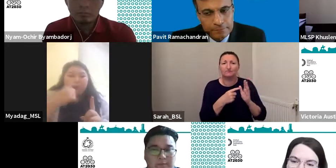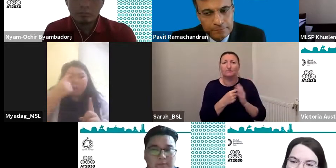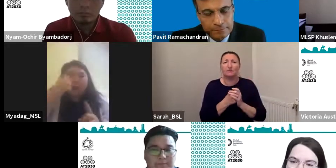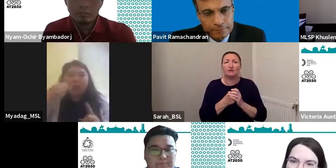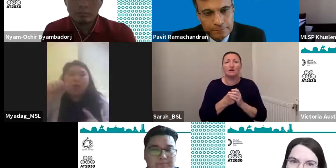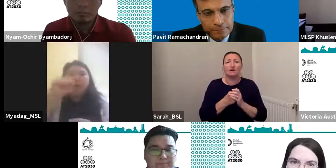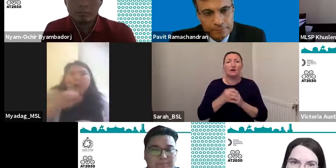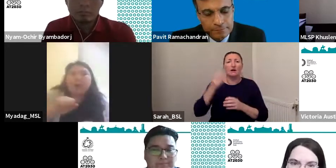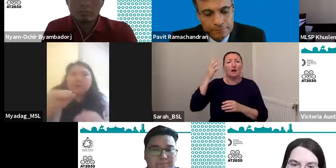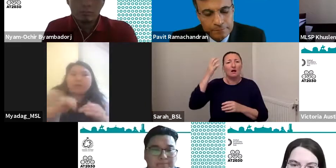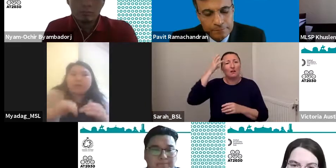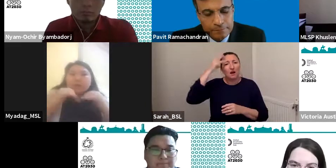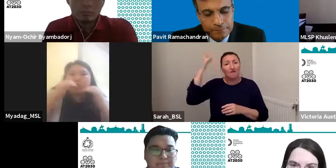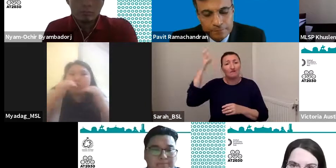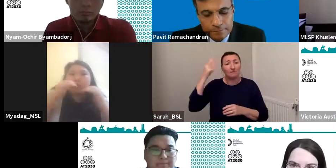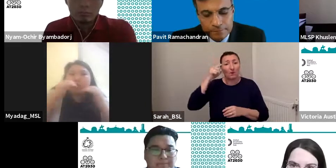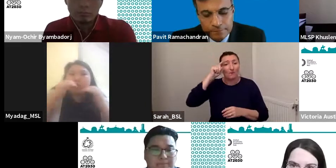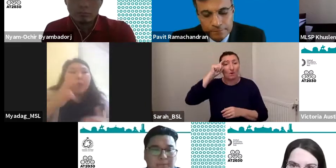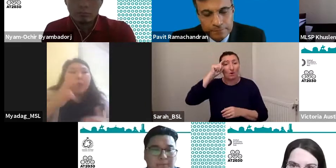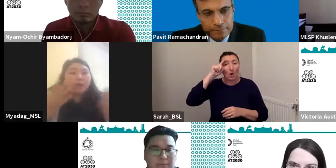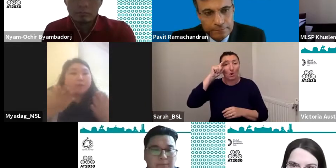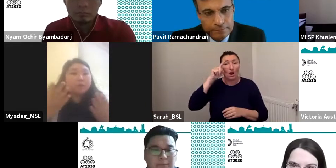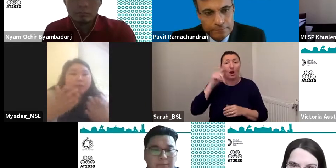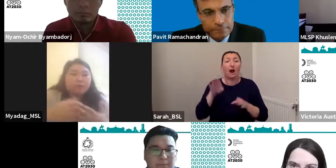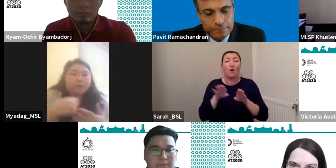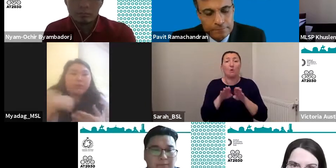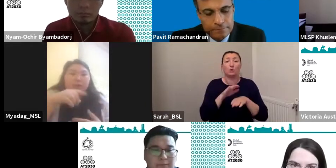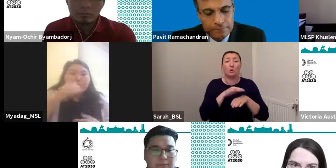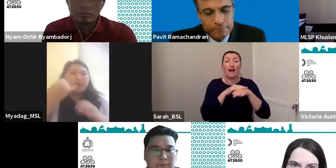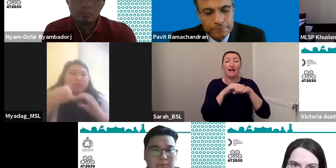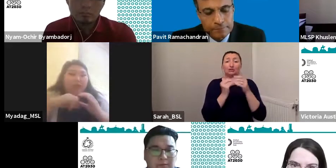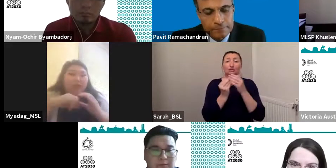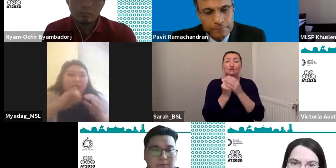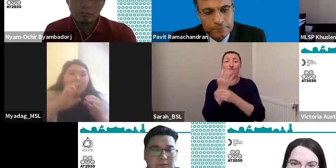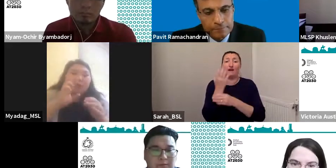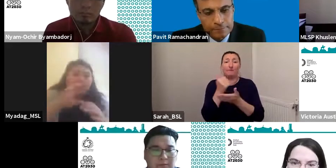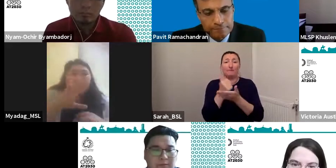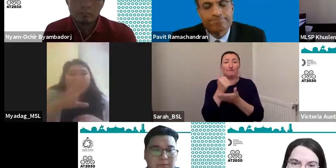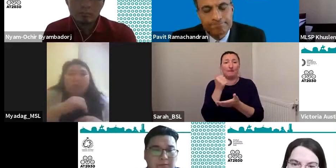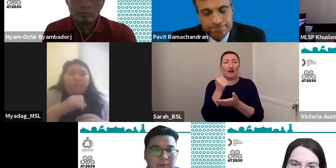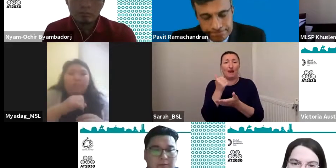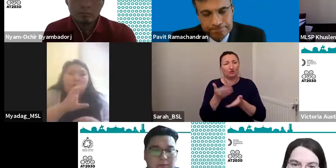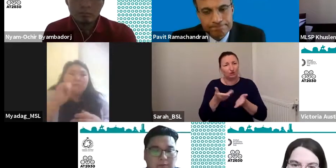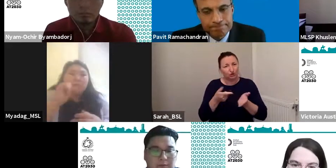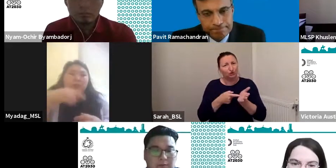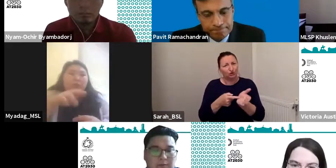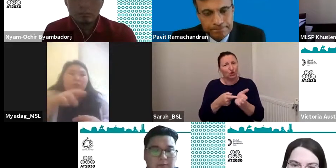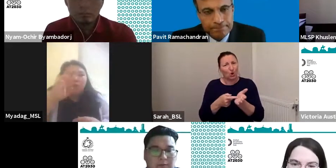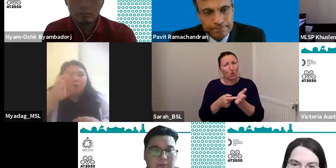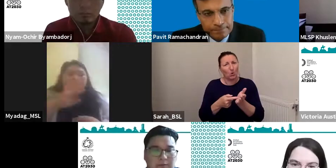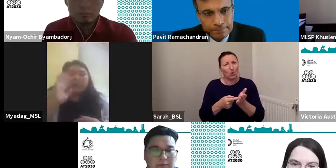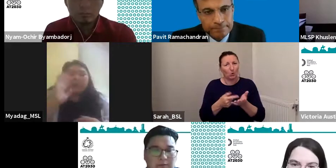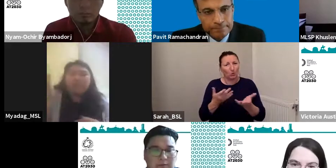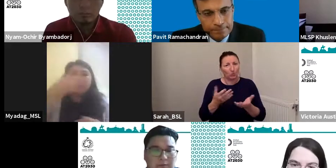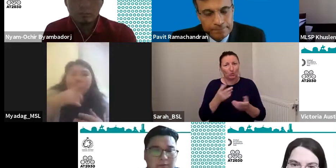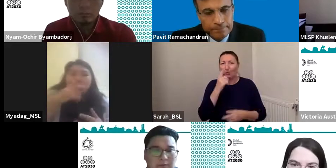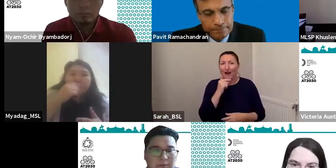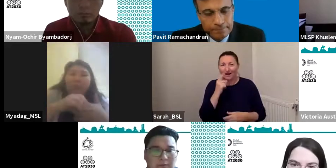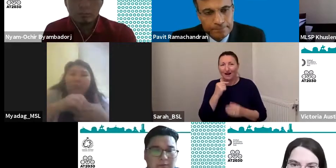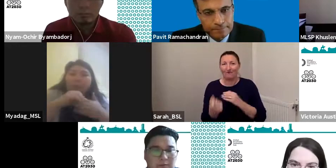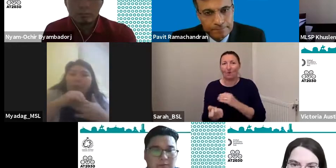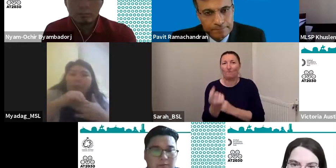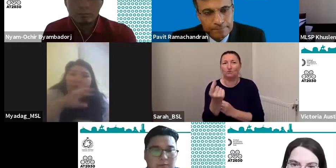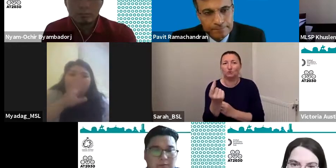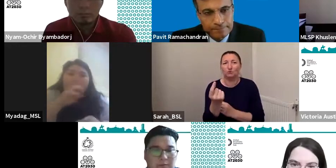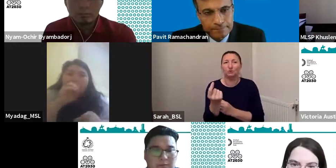earlier, I think this is a real opportunity to demonstrate to the world what's possible in this space. And so I think we all pull